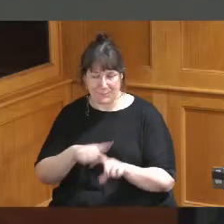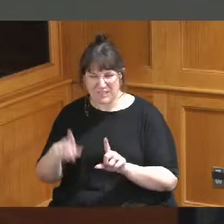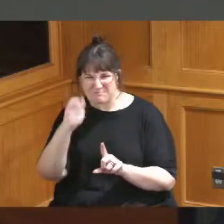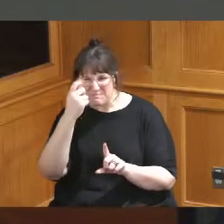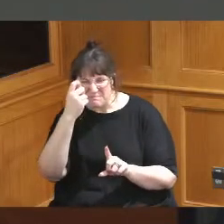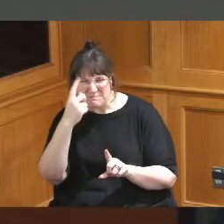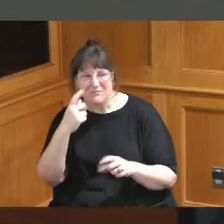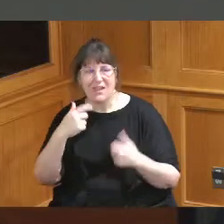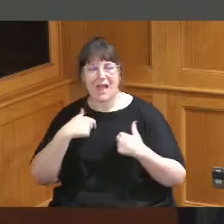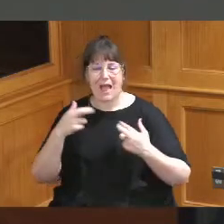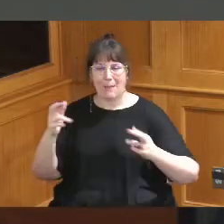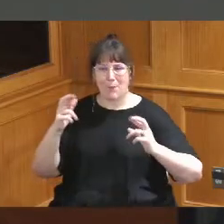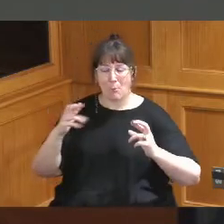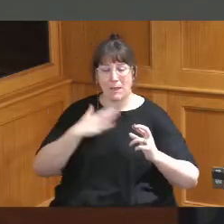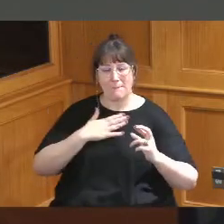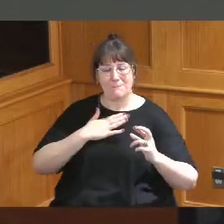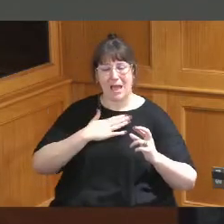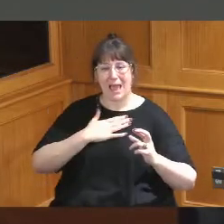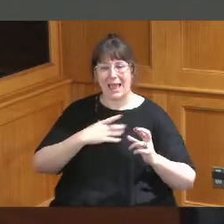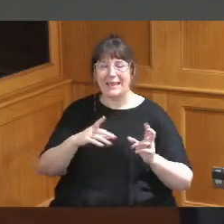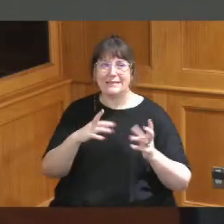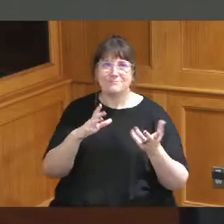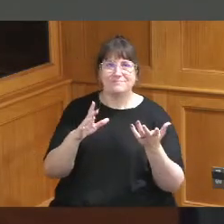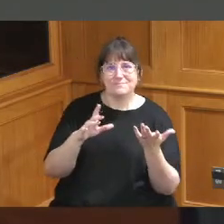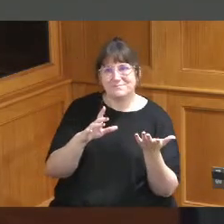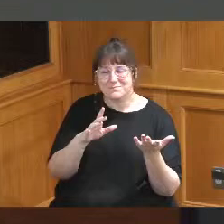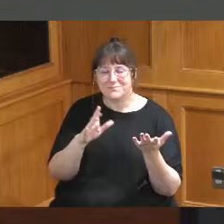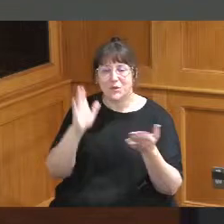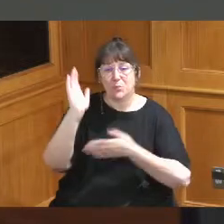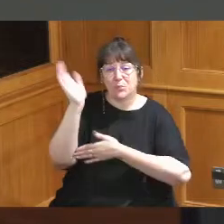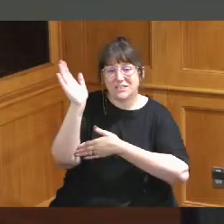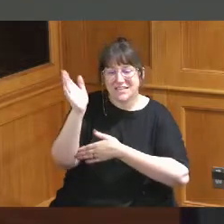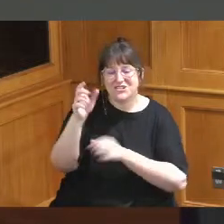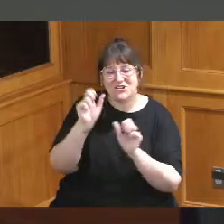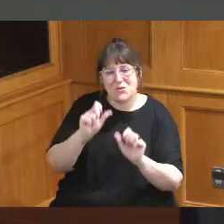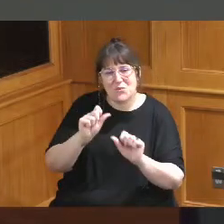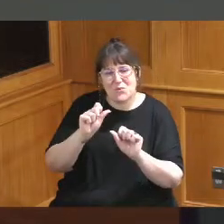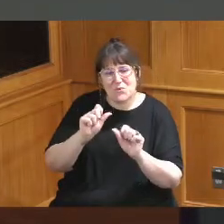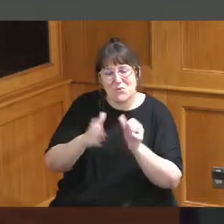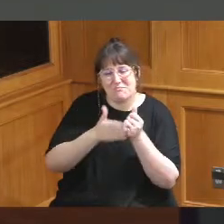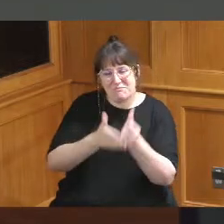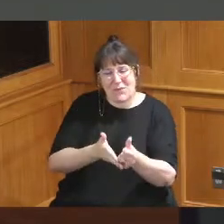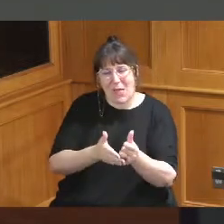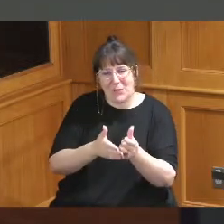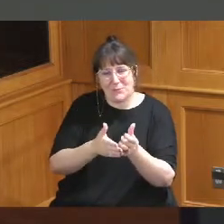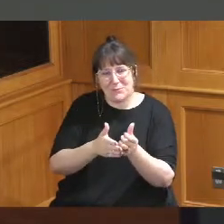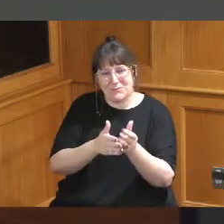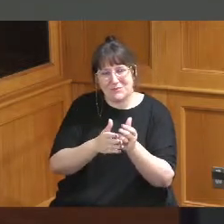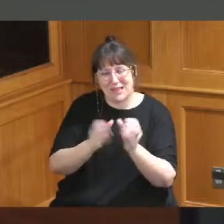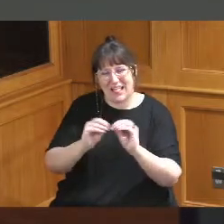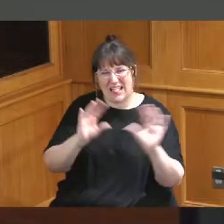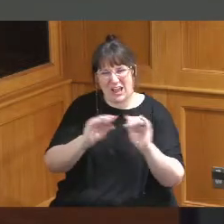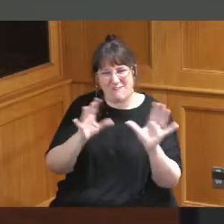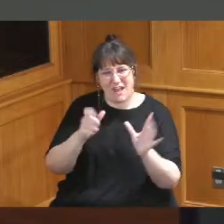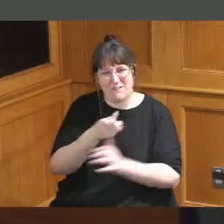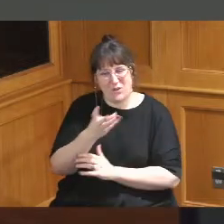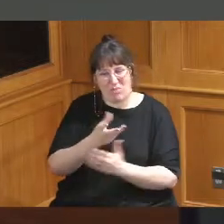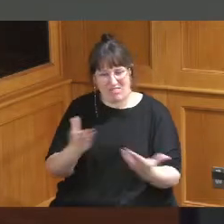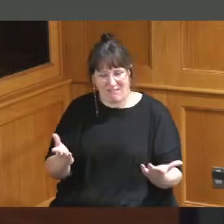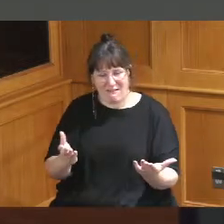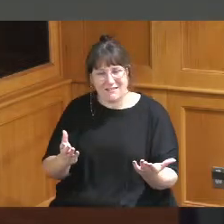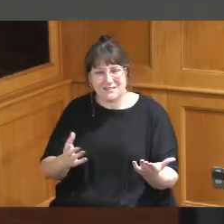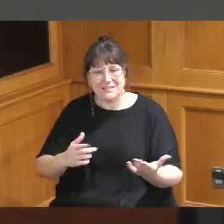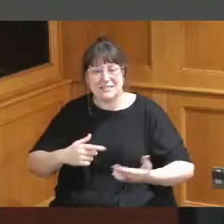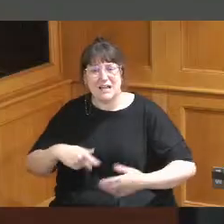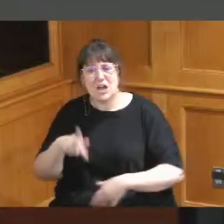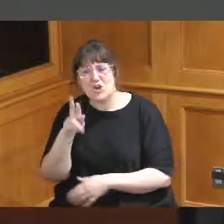I'm hoping that some of my questions some of my presentation may help with some questions that folks may have on this. So I don't know, Christy,